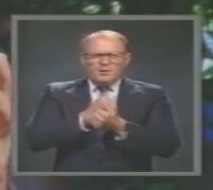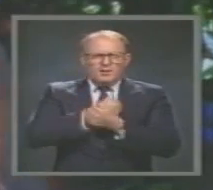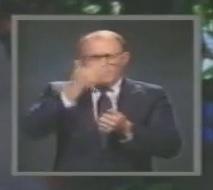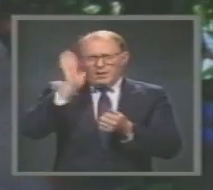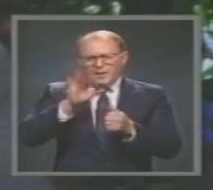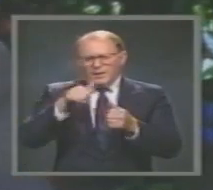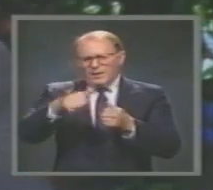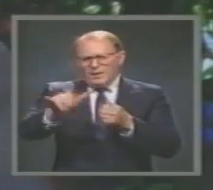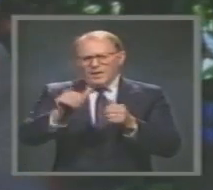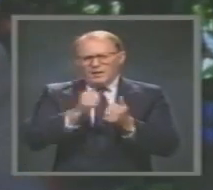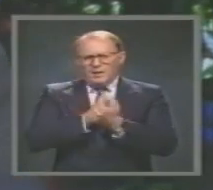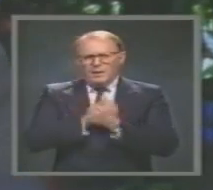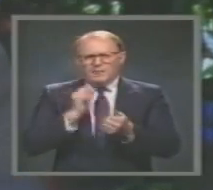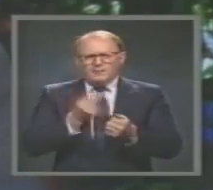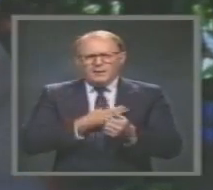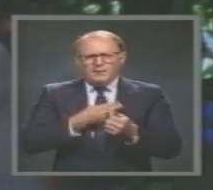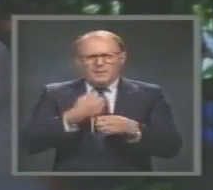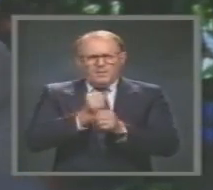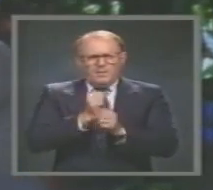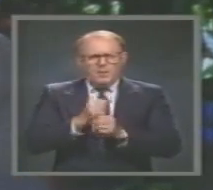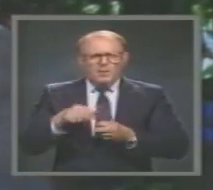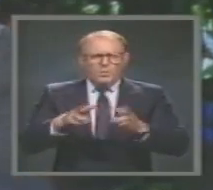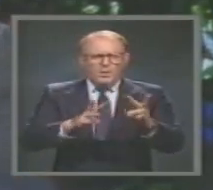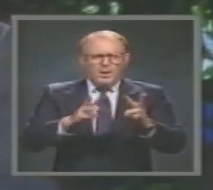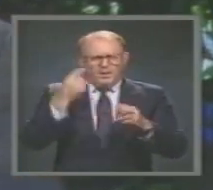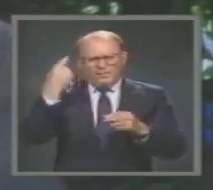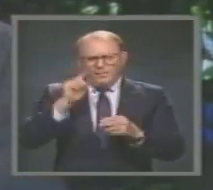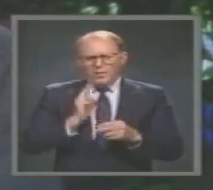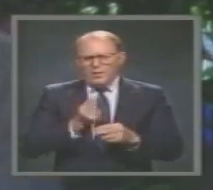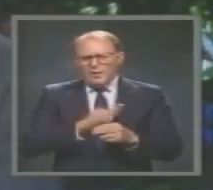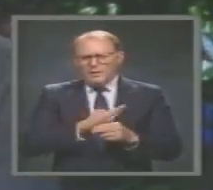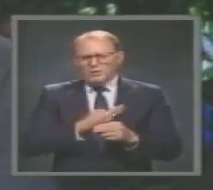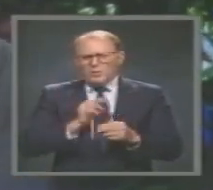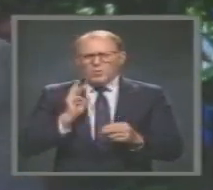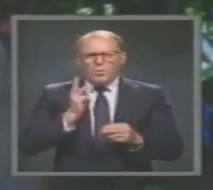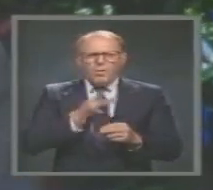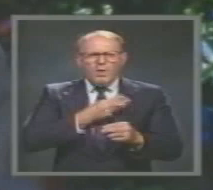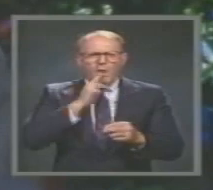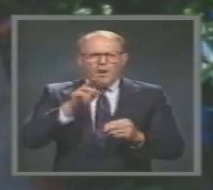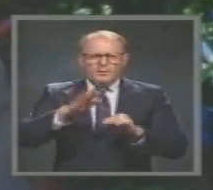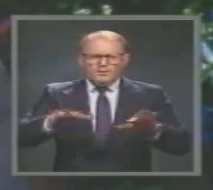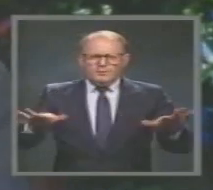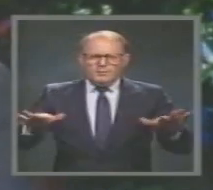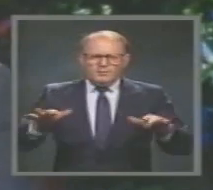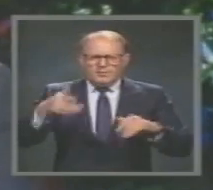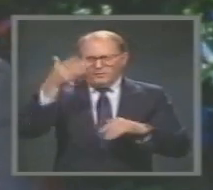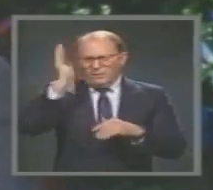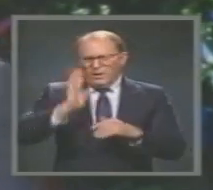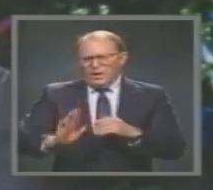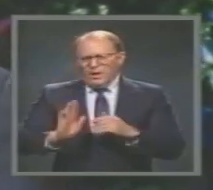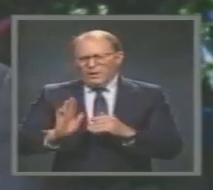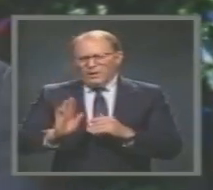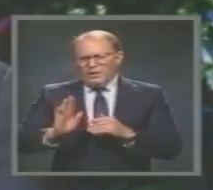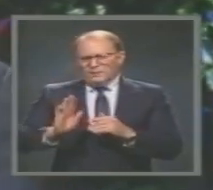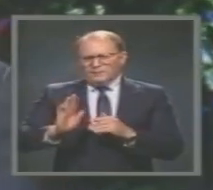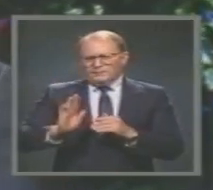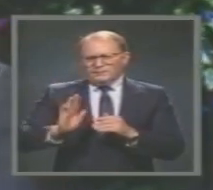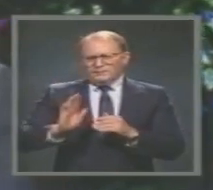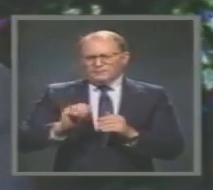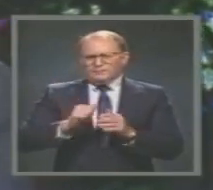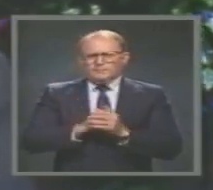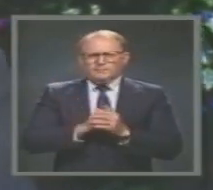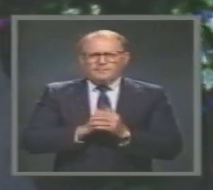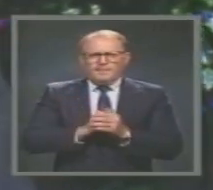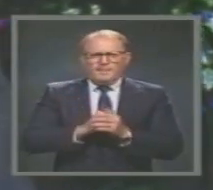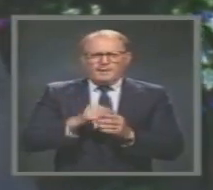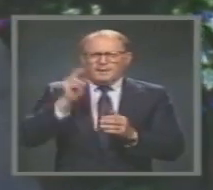the way of reconciliation for us. We are the offspring of God, according to Acts chapter 17, verses 28 and